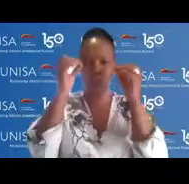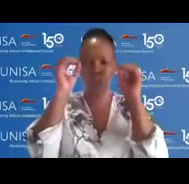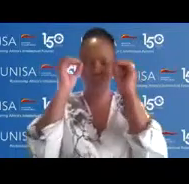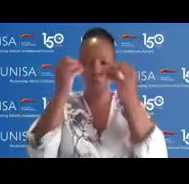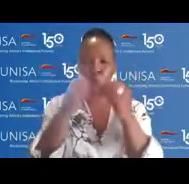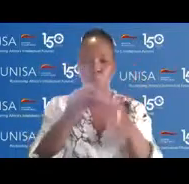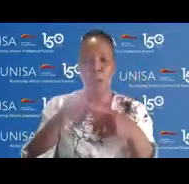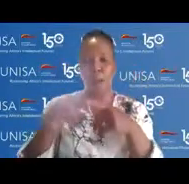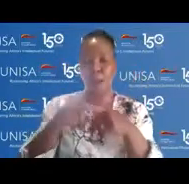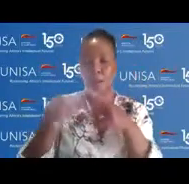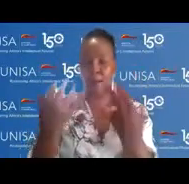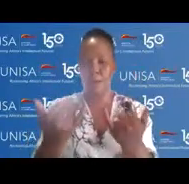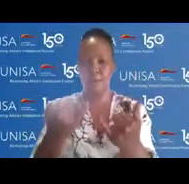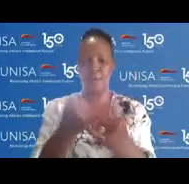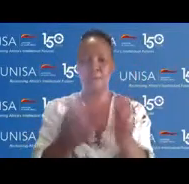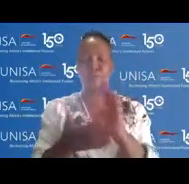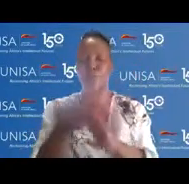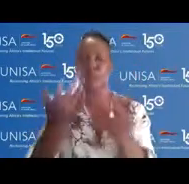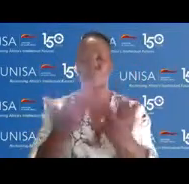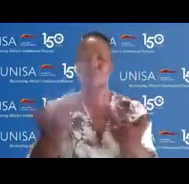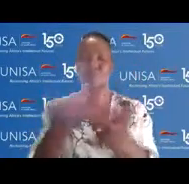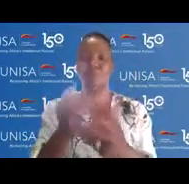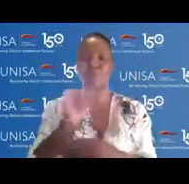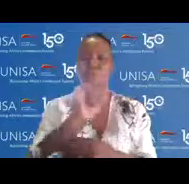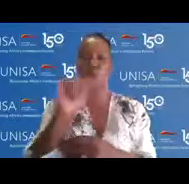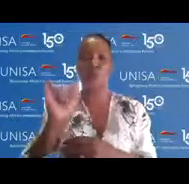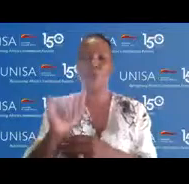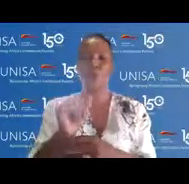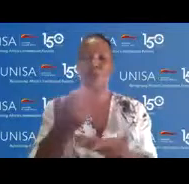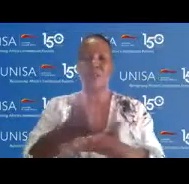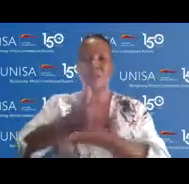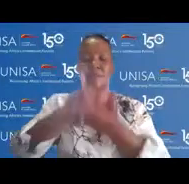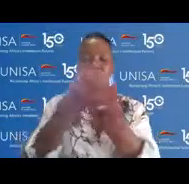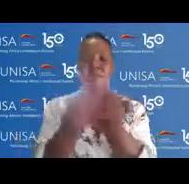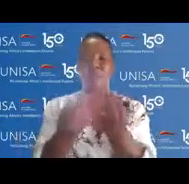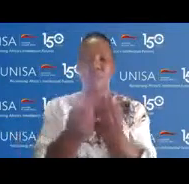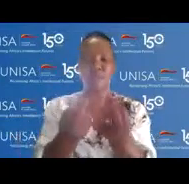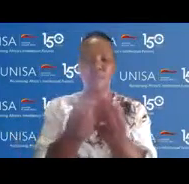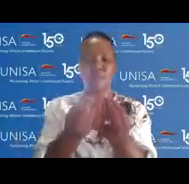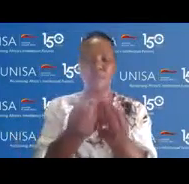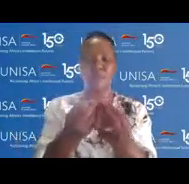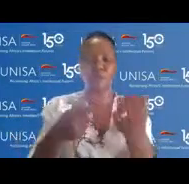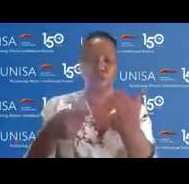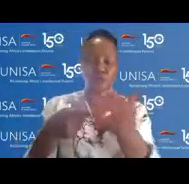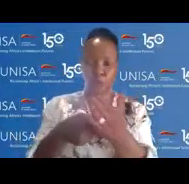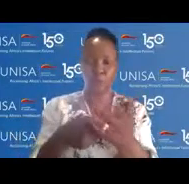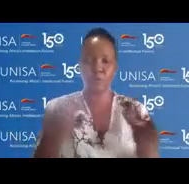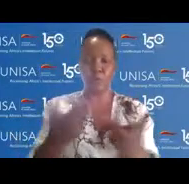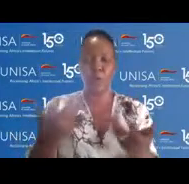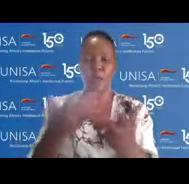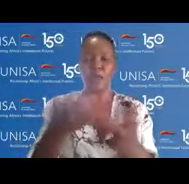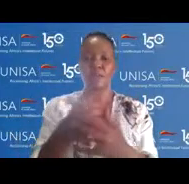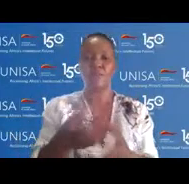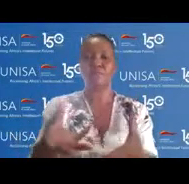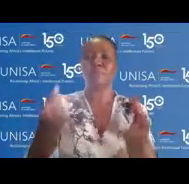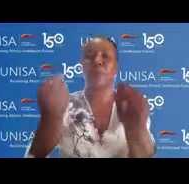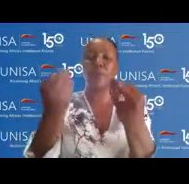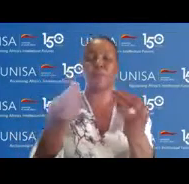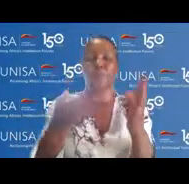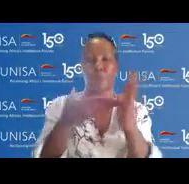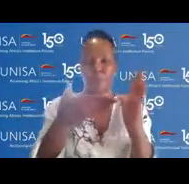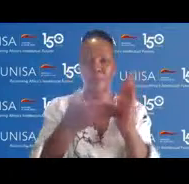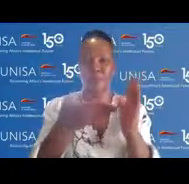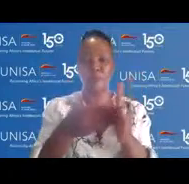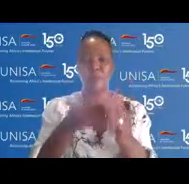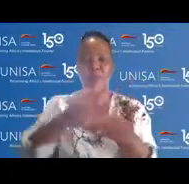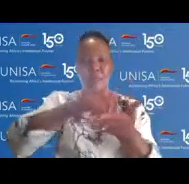You need to go to your device's store and that's where you'll actually find it. Now the app is